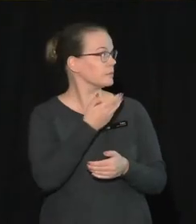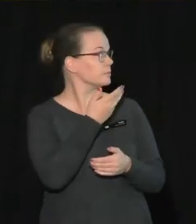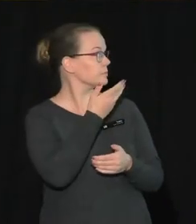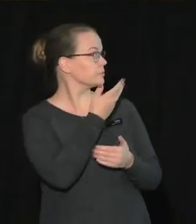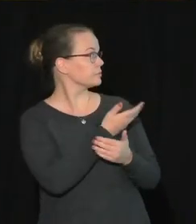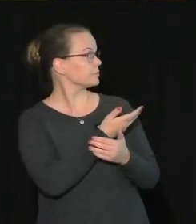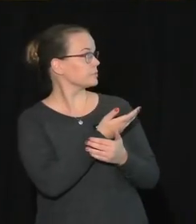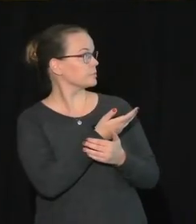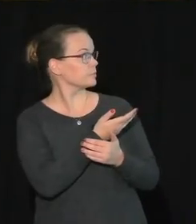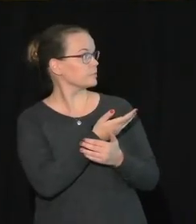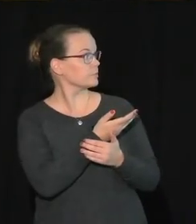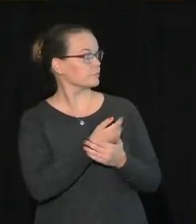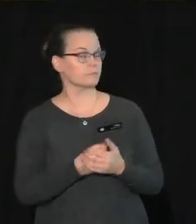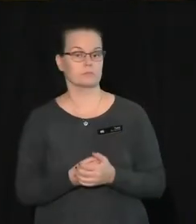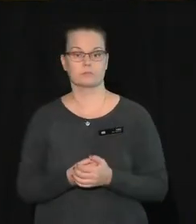exempted the